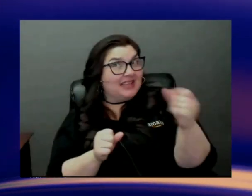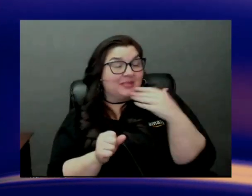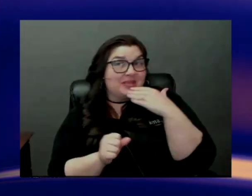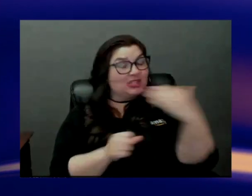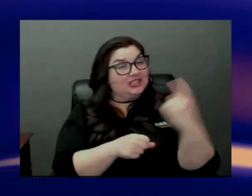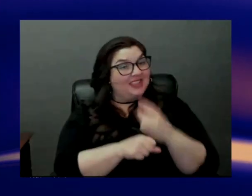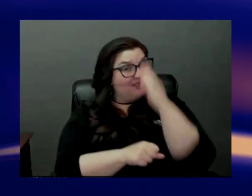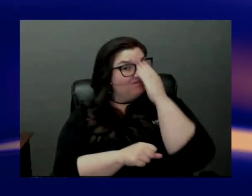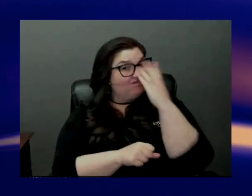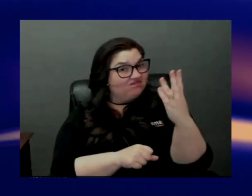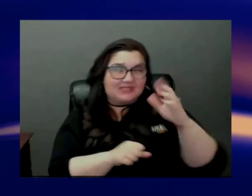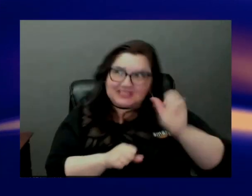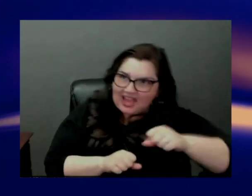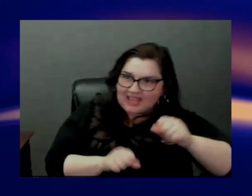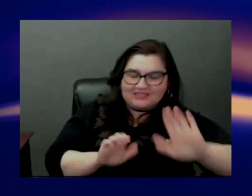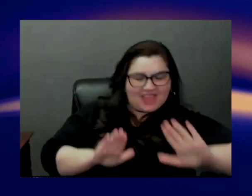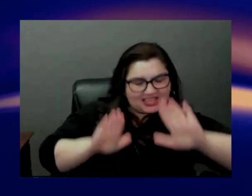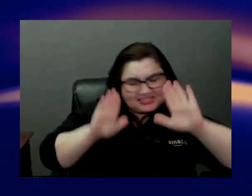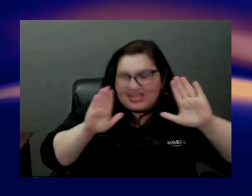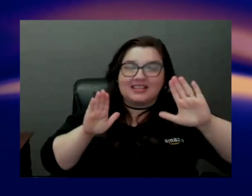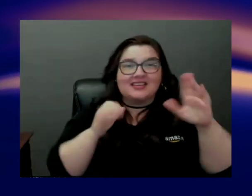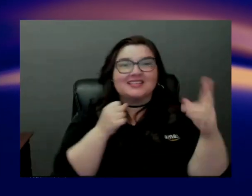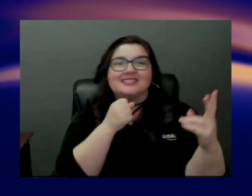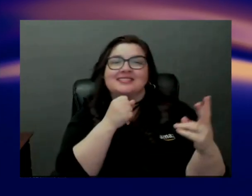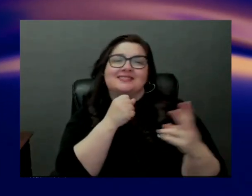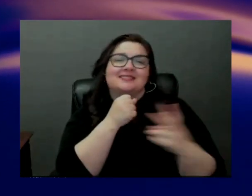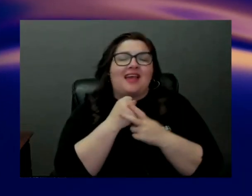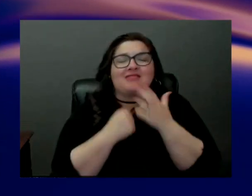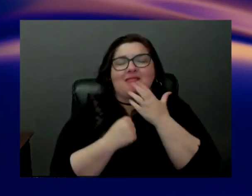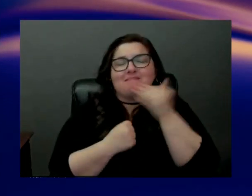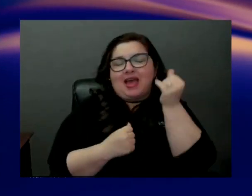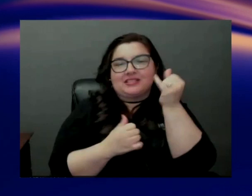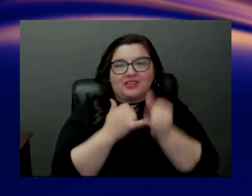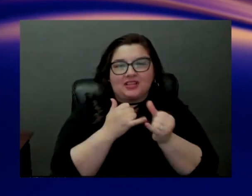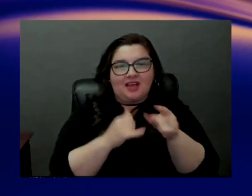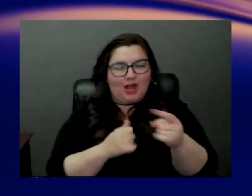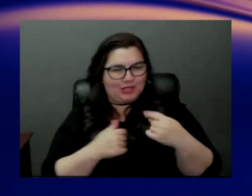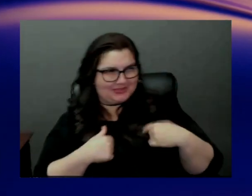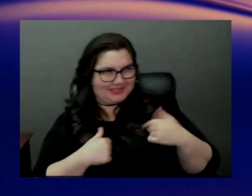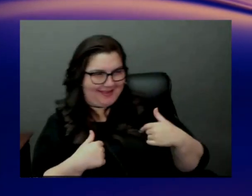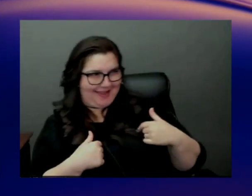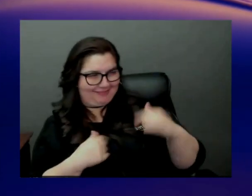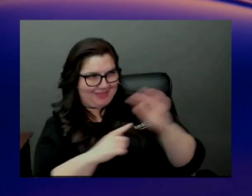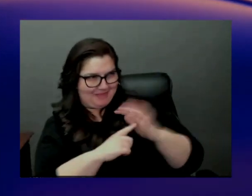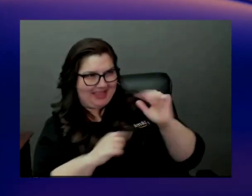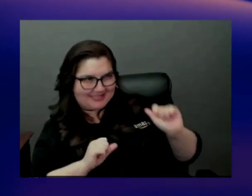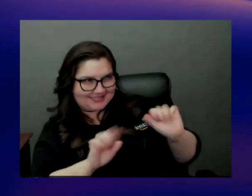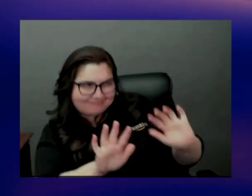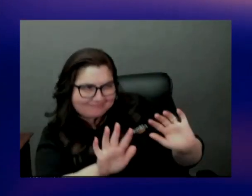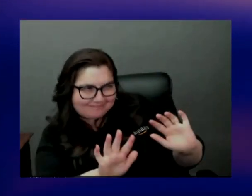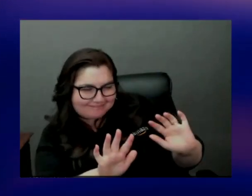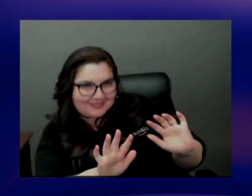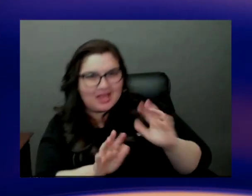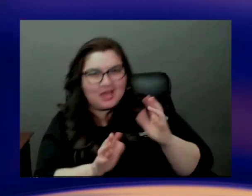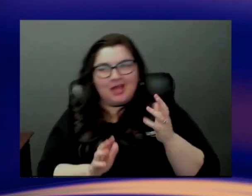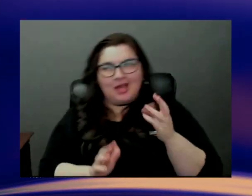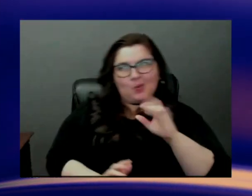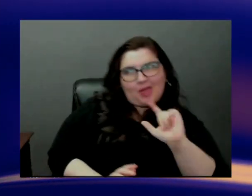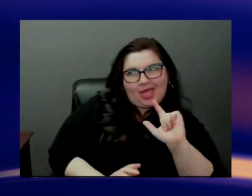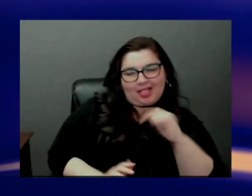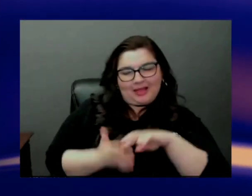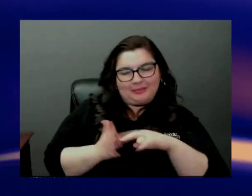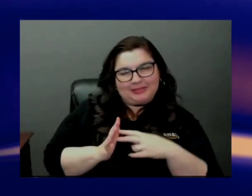it's been fantastic. Saved the best for last, I think. Are you saying I'm the best? Well, That's what. Well, I mean, the maybe team implying. is